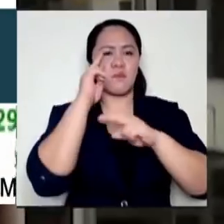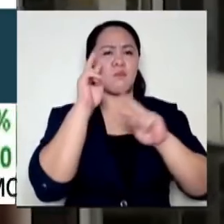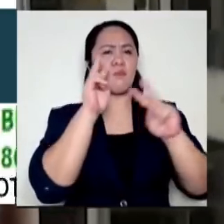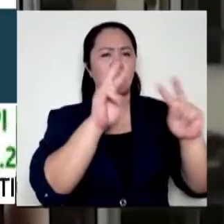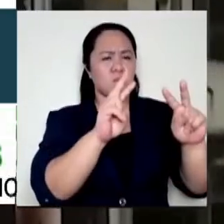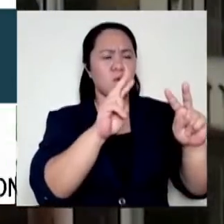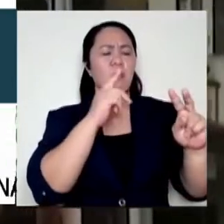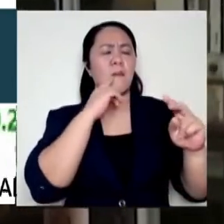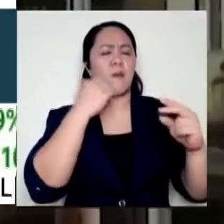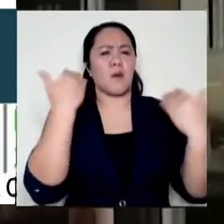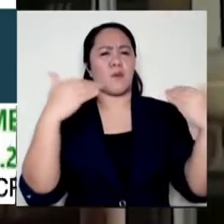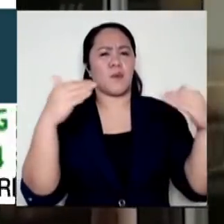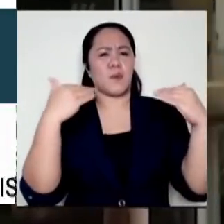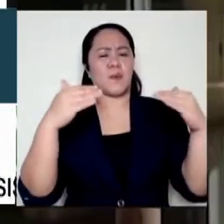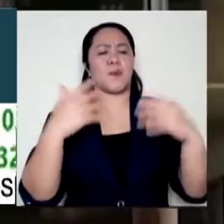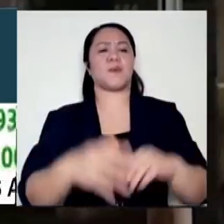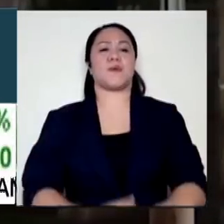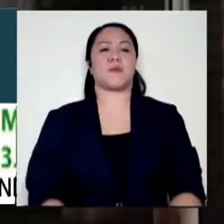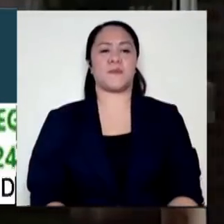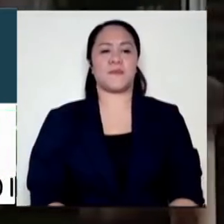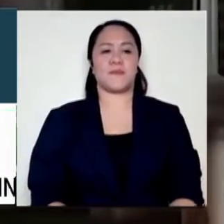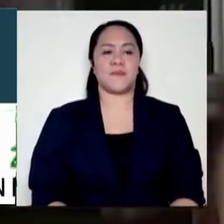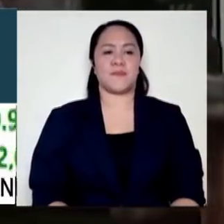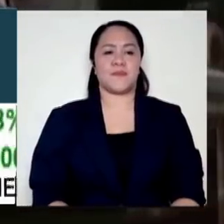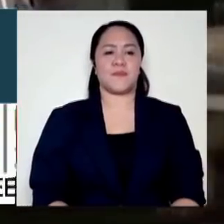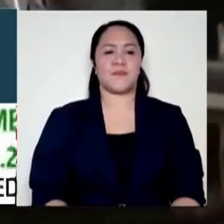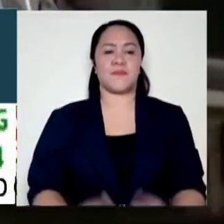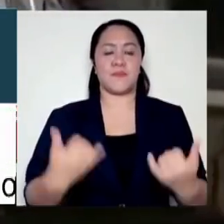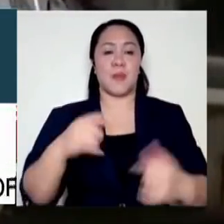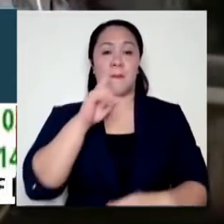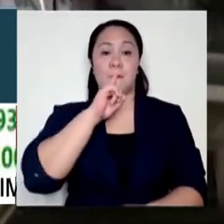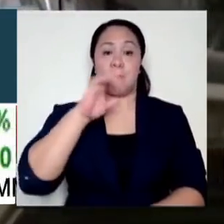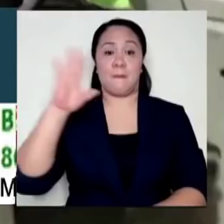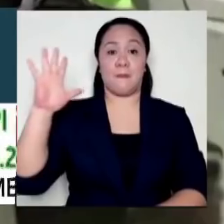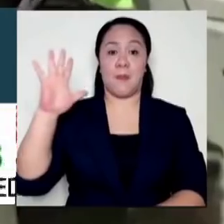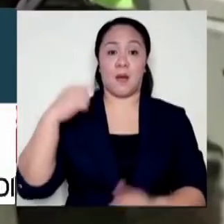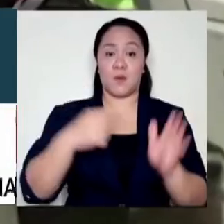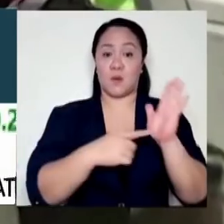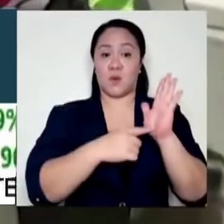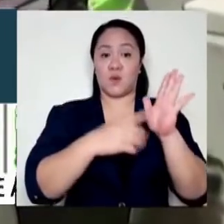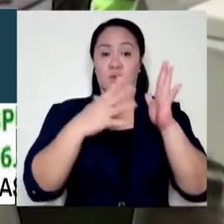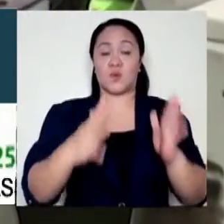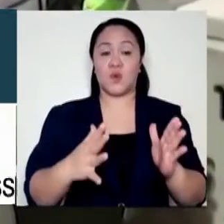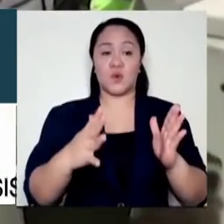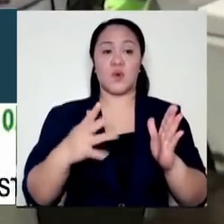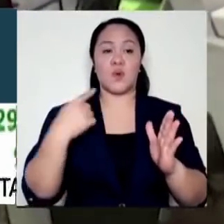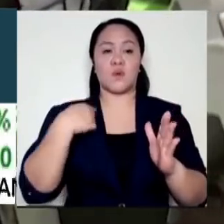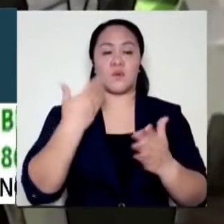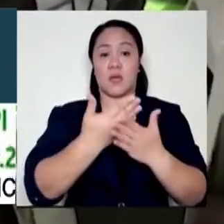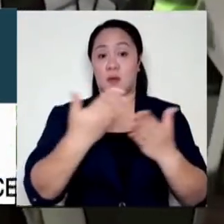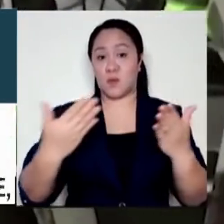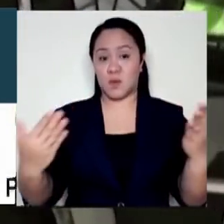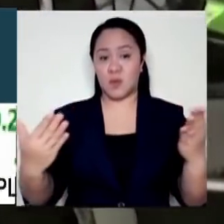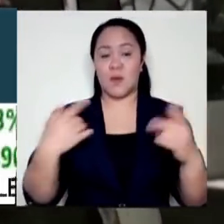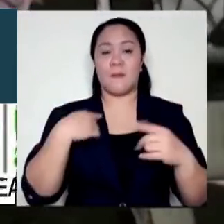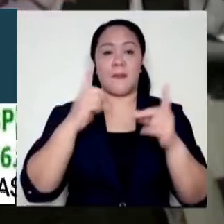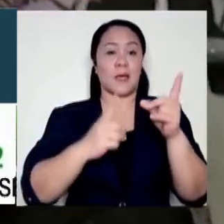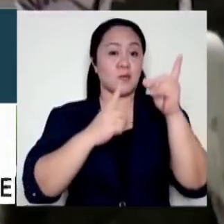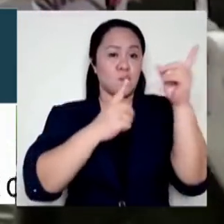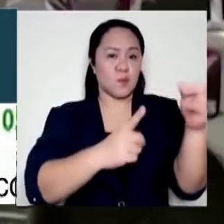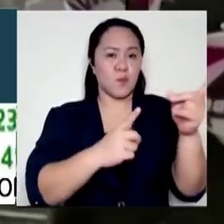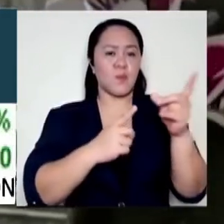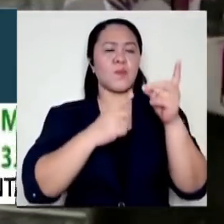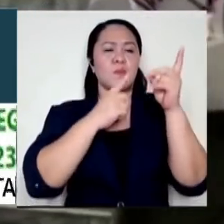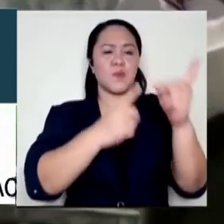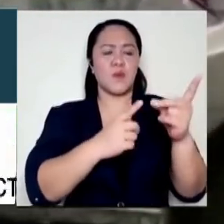world." Experts say Sunday's pledge does not represent entirely new resources, and the donation is far short of